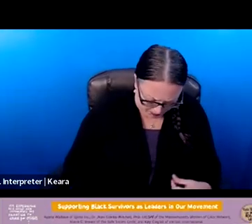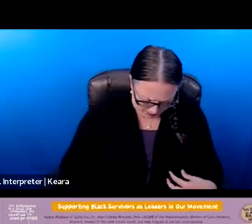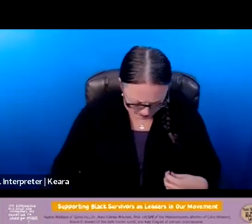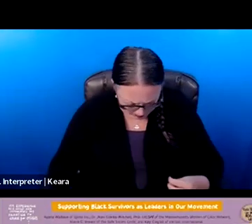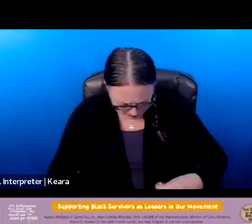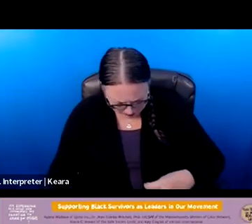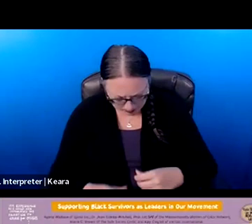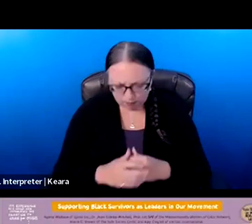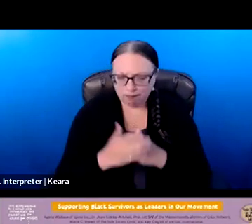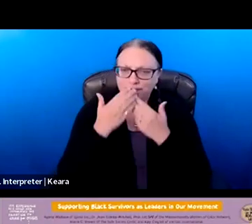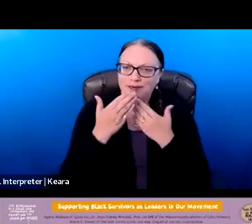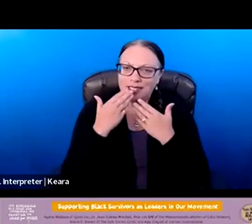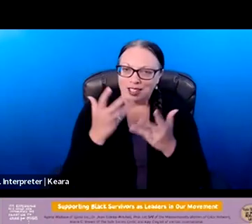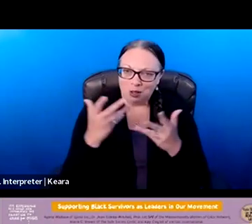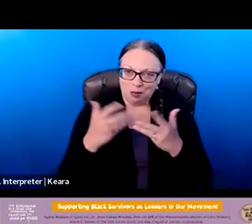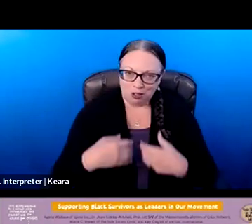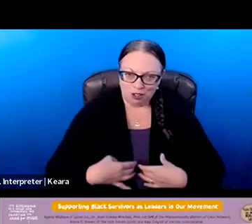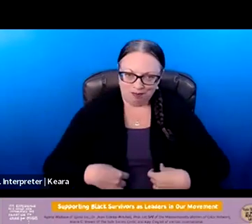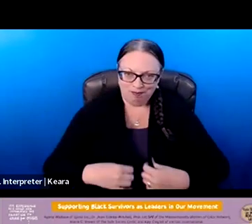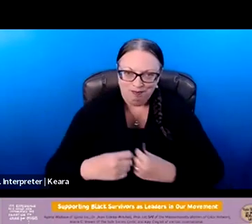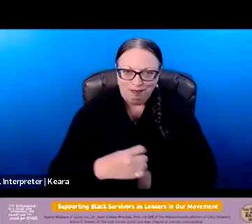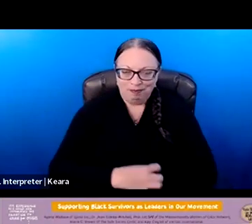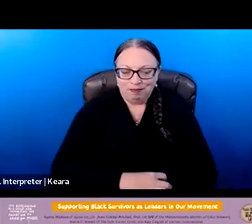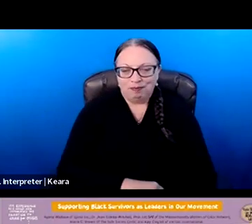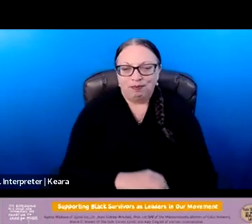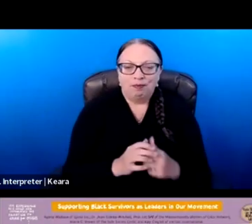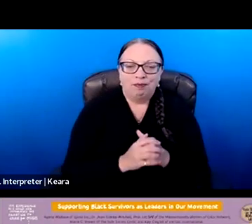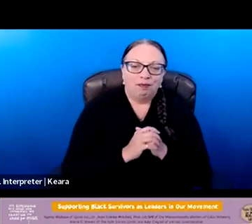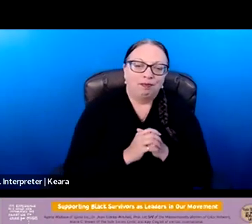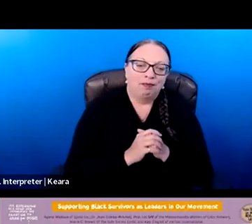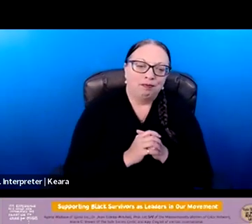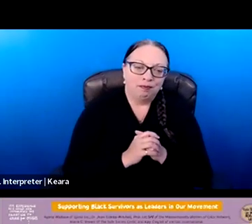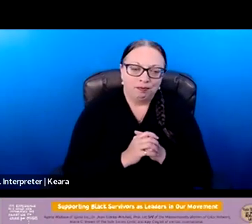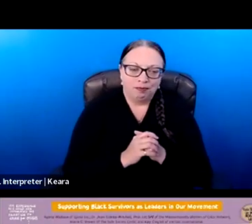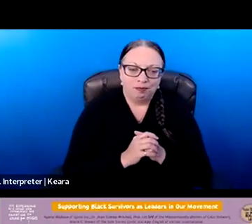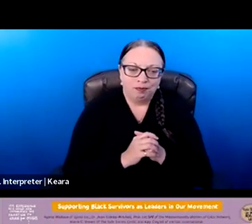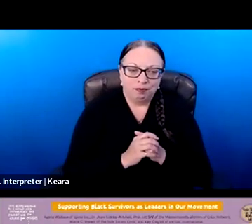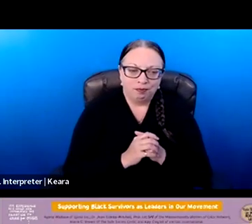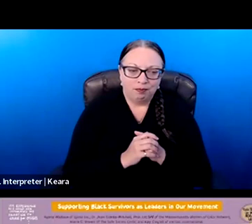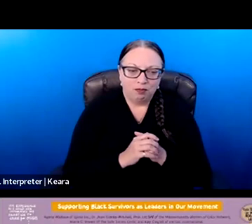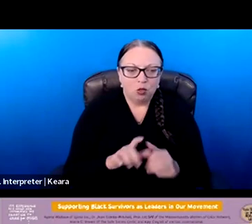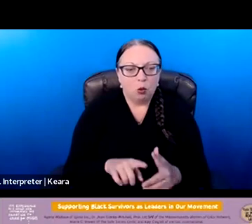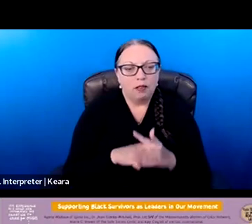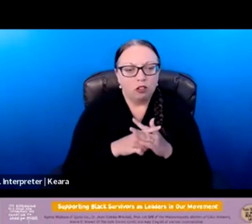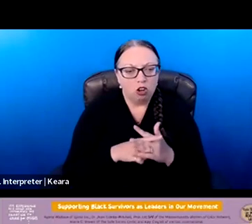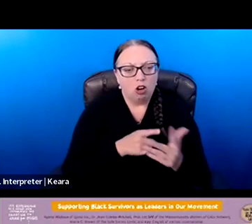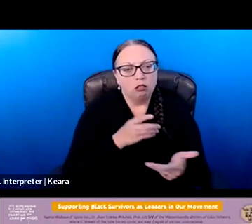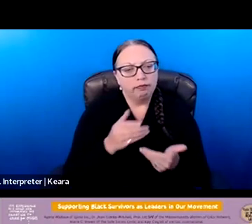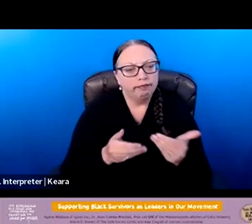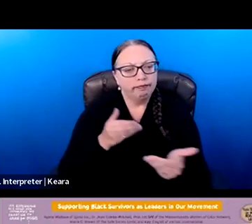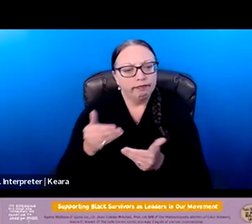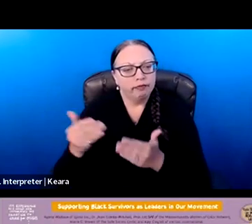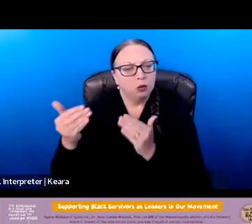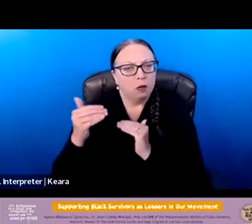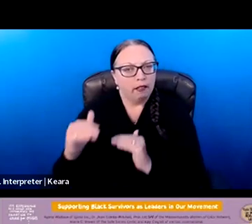Thank you all so much. And so we started already moving into this next question, but what